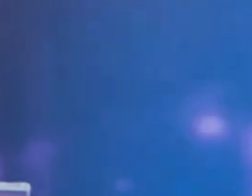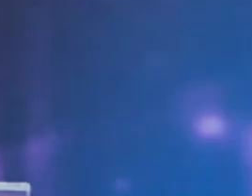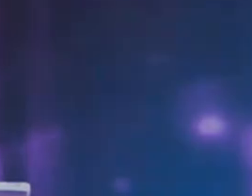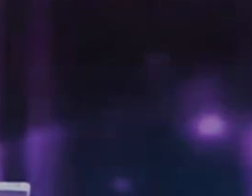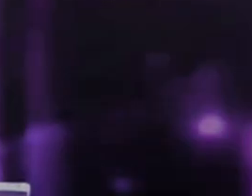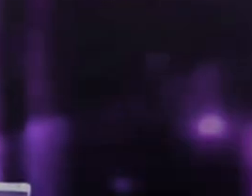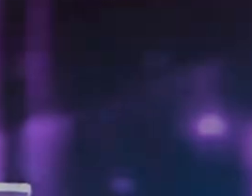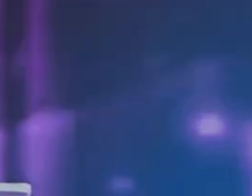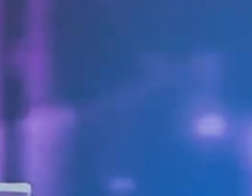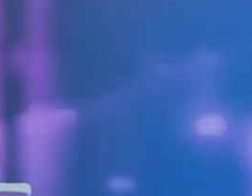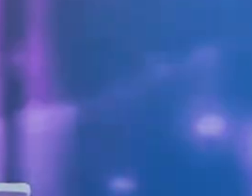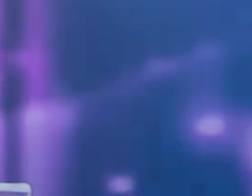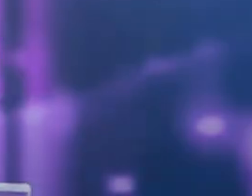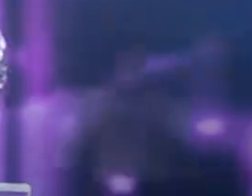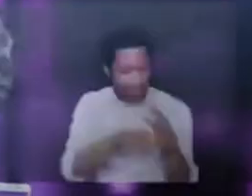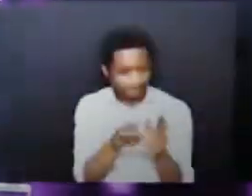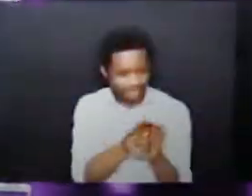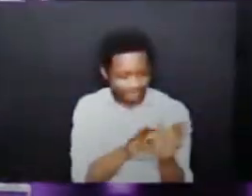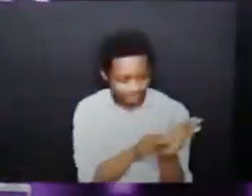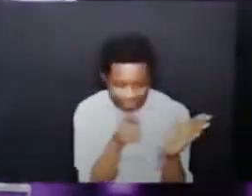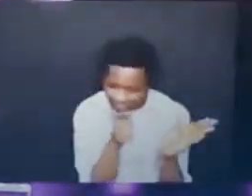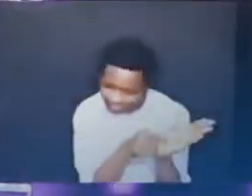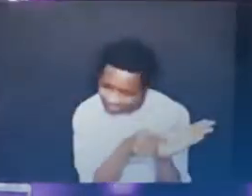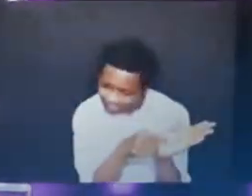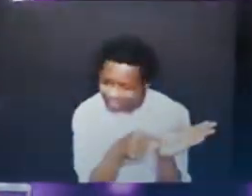says this. Blessed is